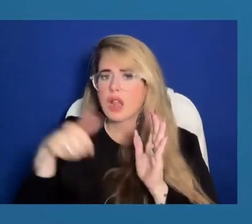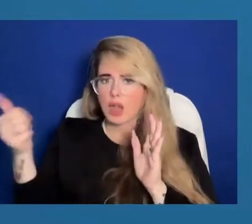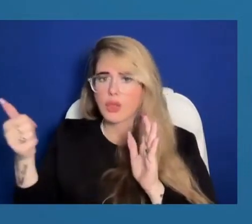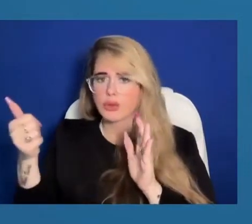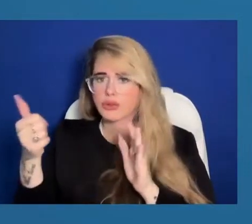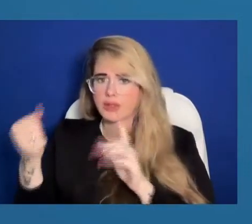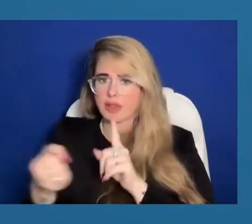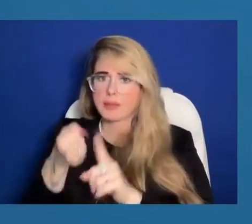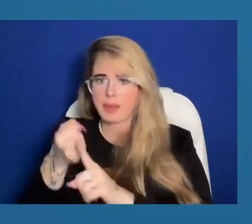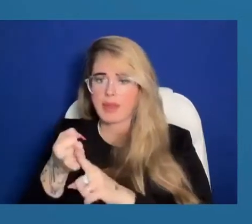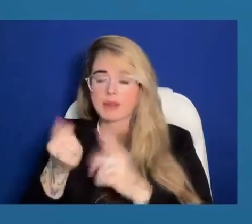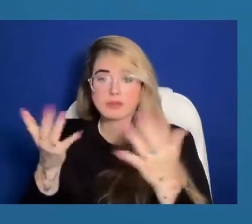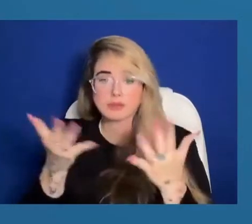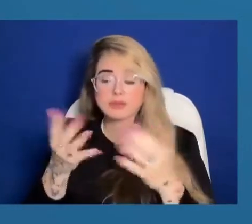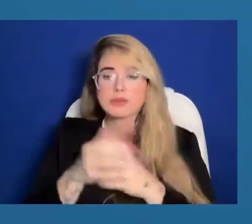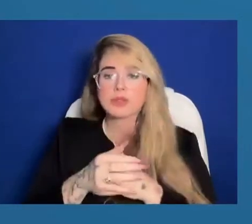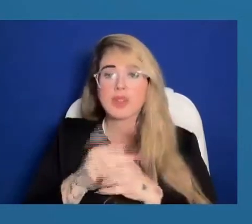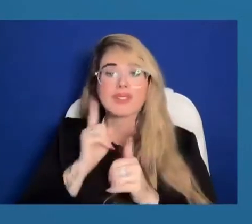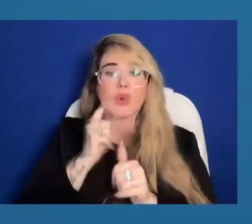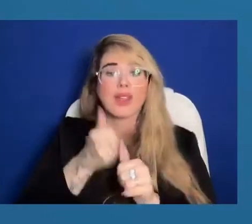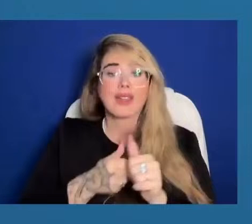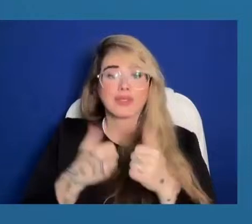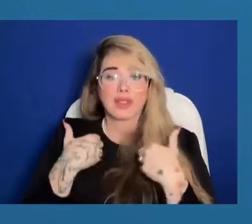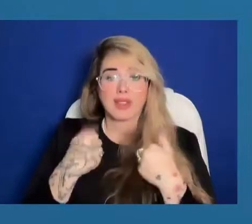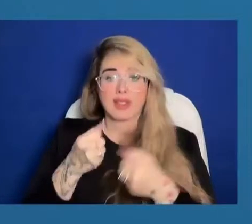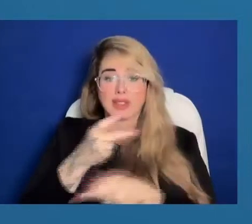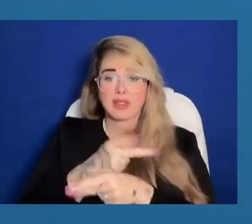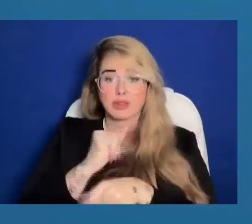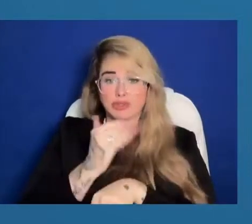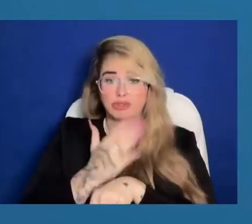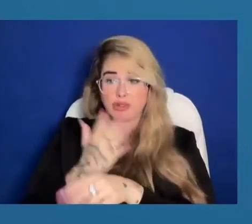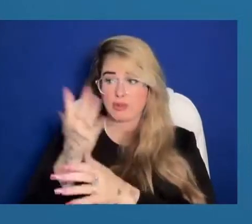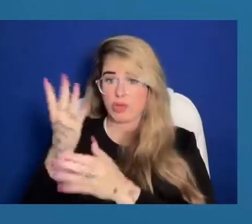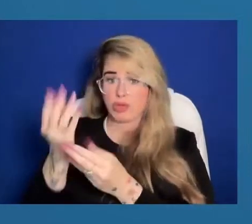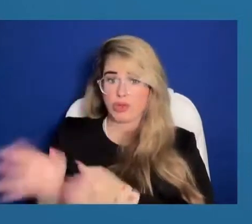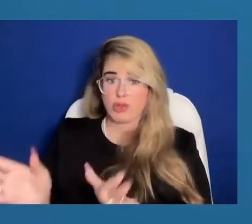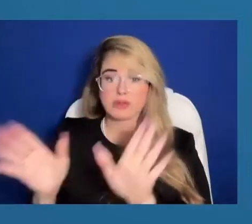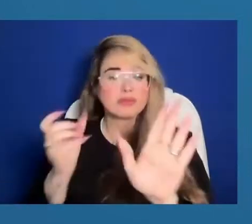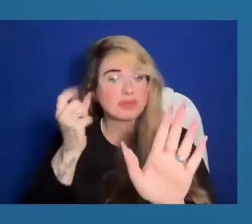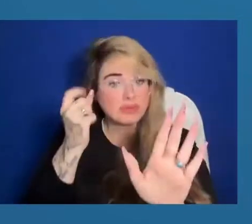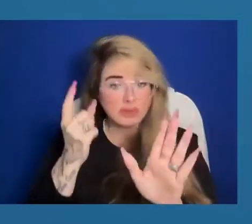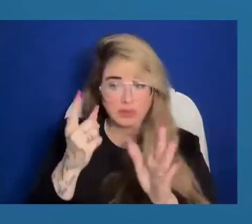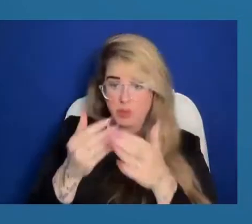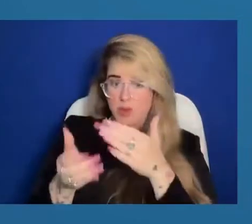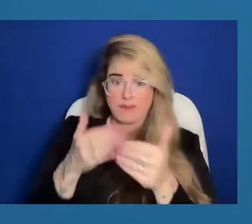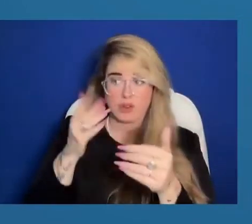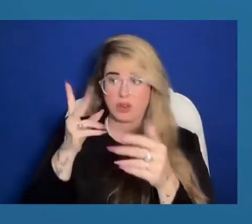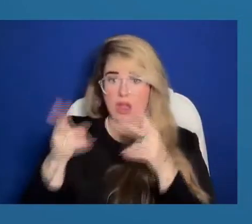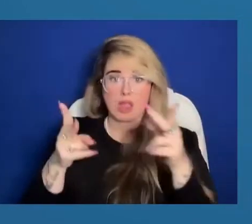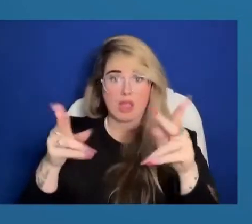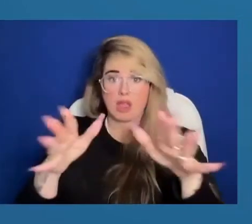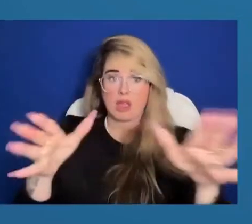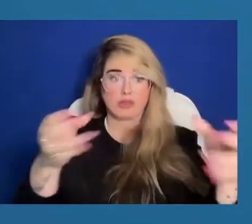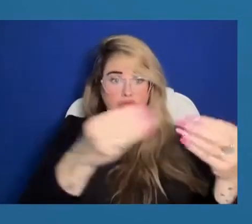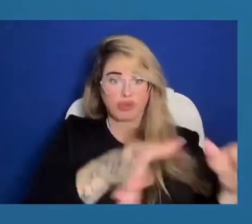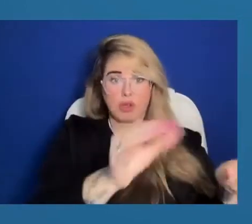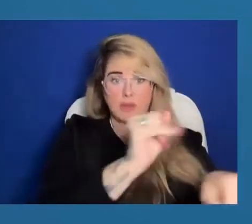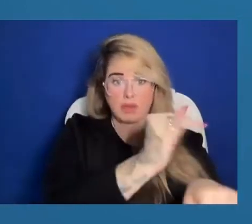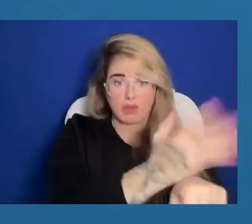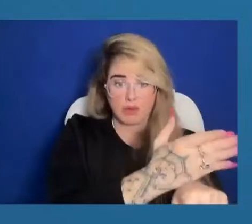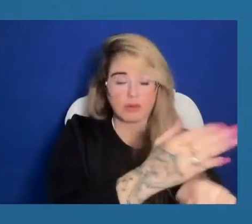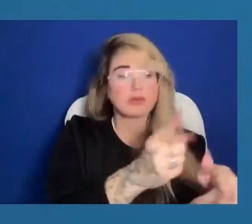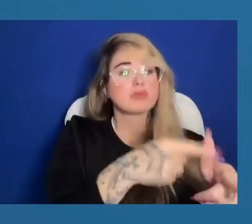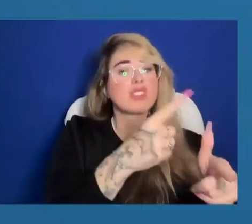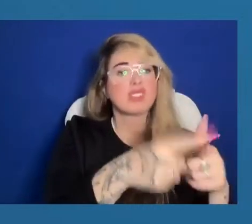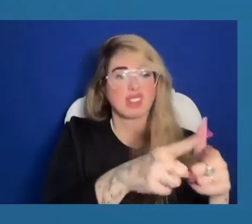effect is that for every healthcare job that is lost, again, wherever it happens to be, another job in the community